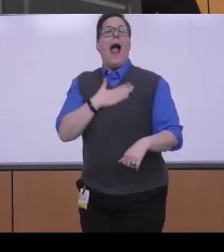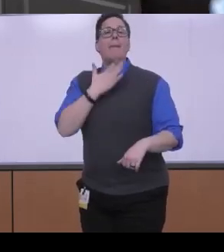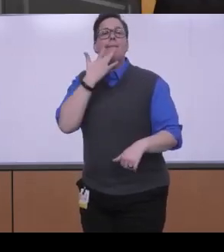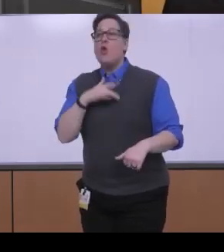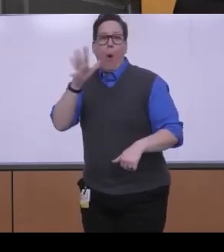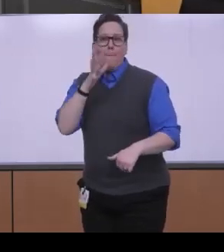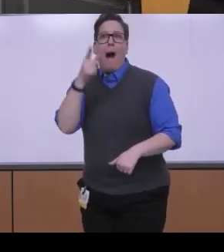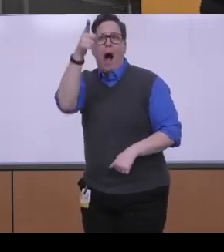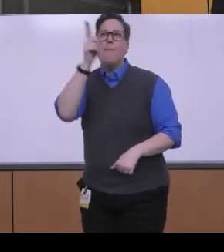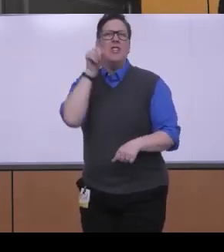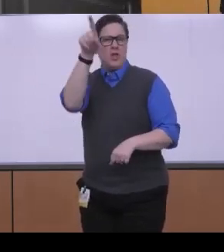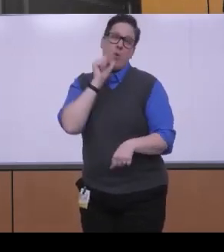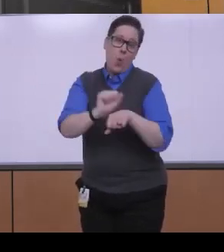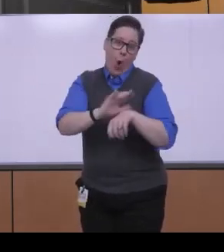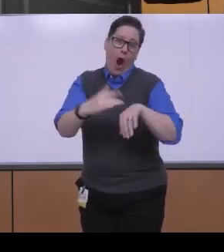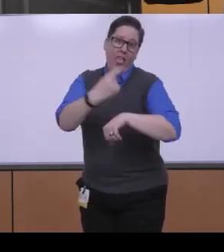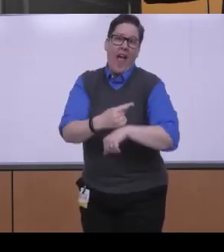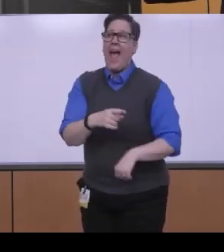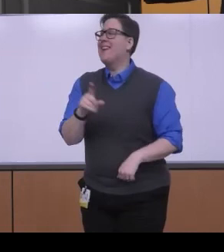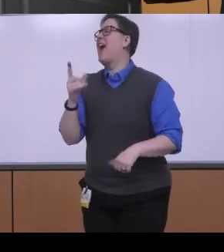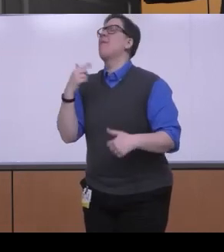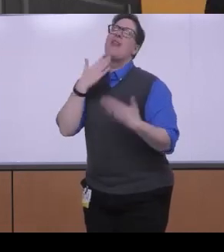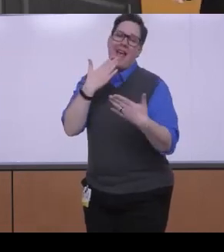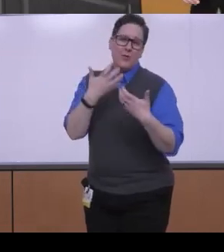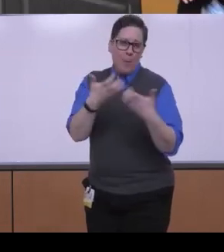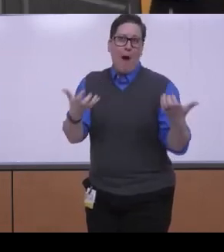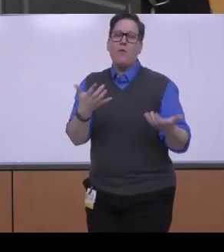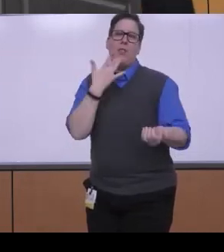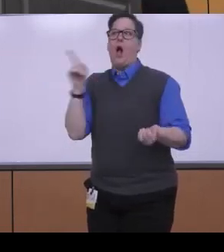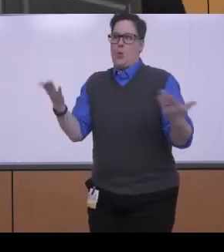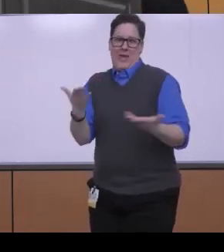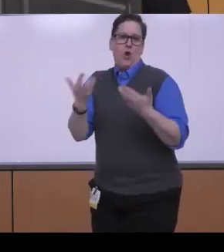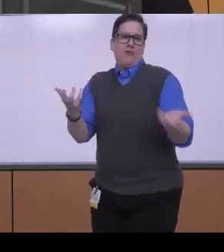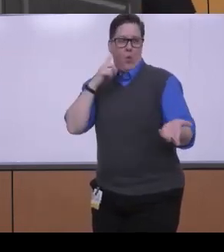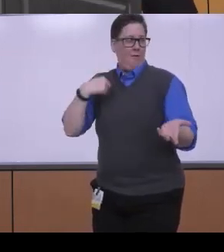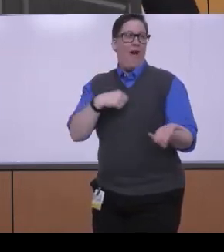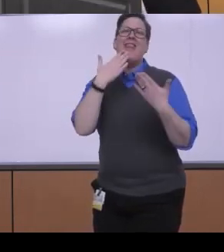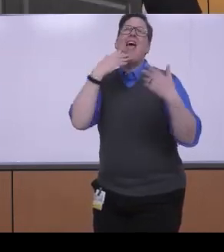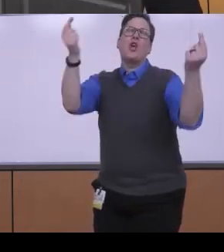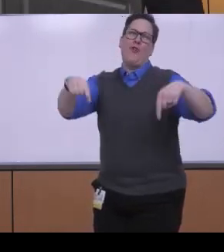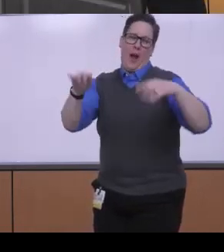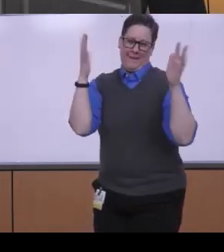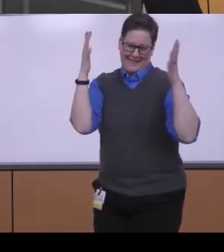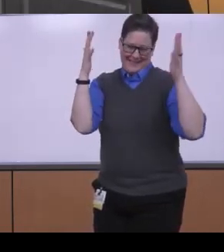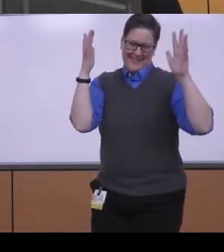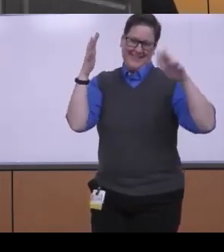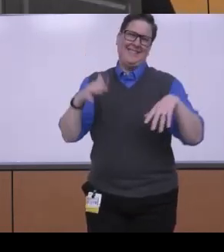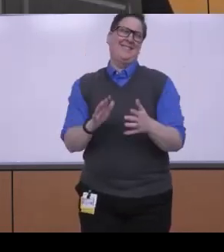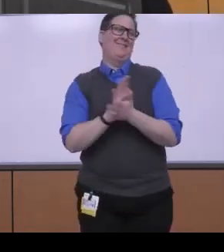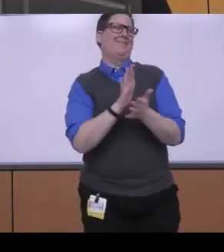work. But thank you so much. We're so lucky to have you as a local resource, and thank you to everybody for coming. Thank you very much.